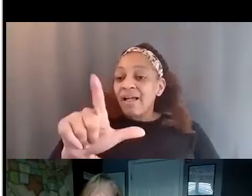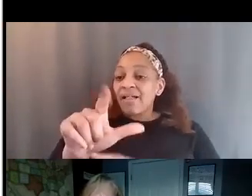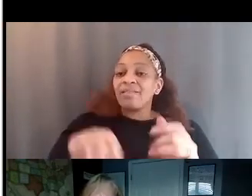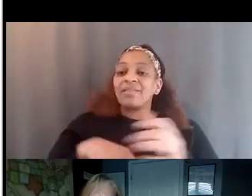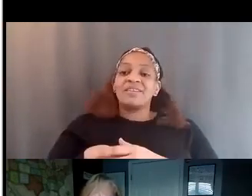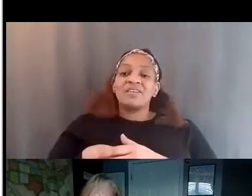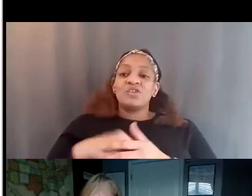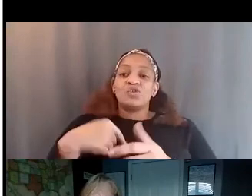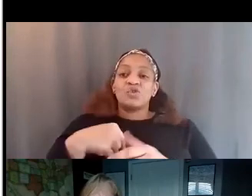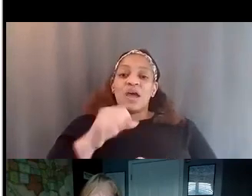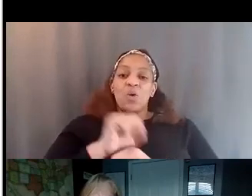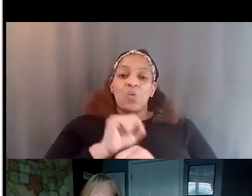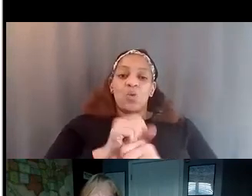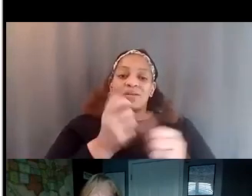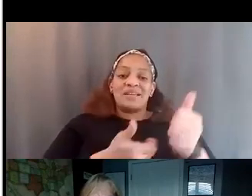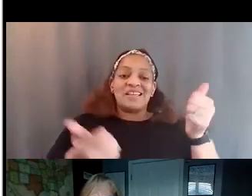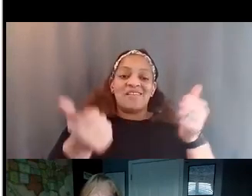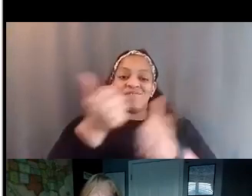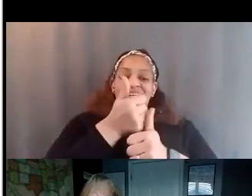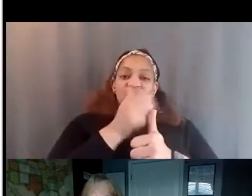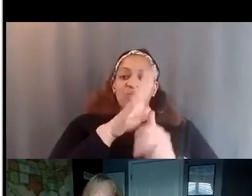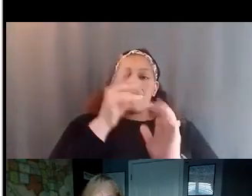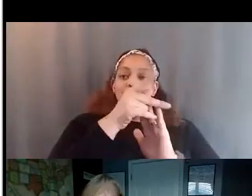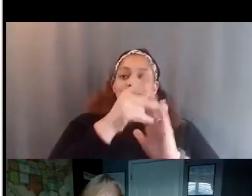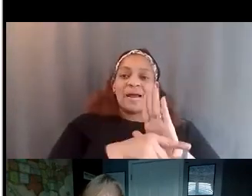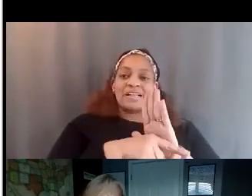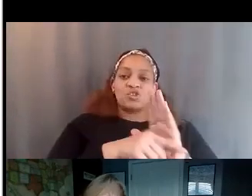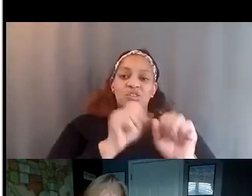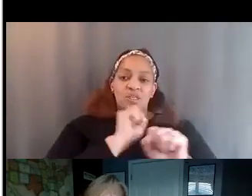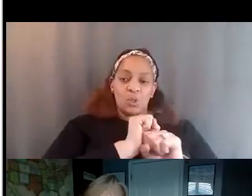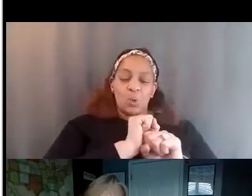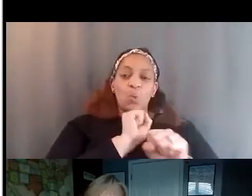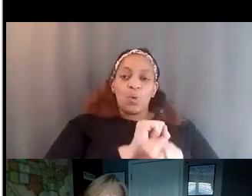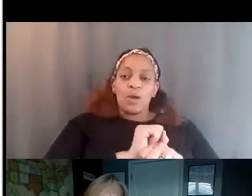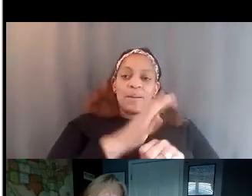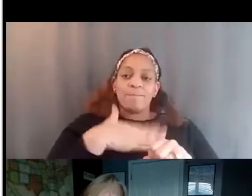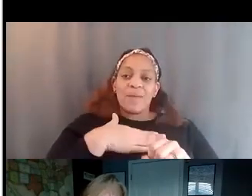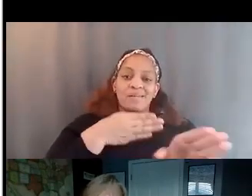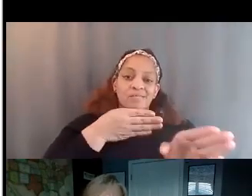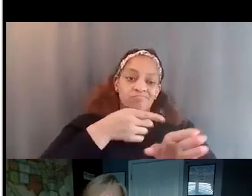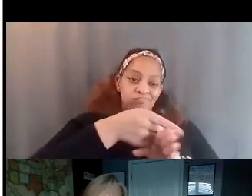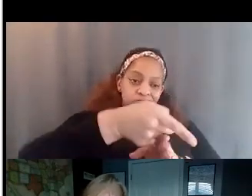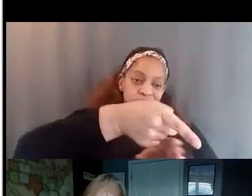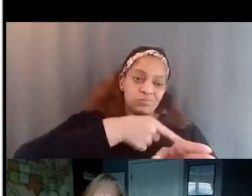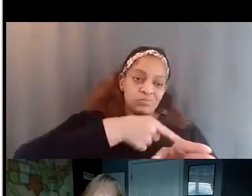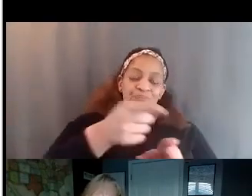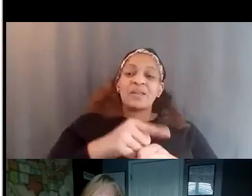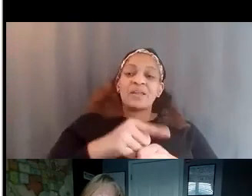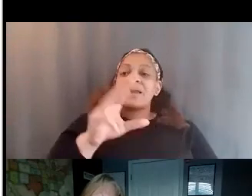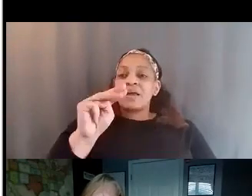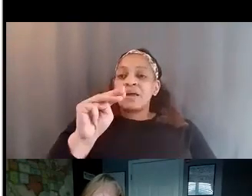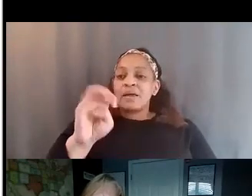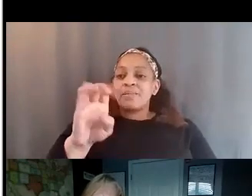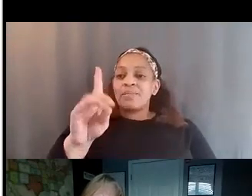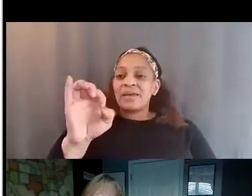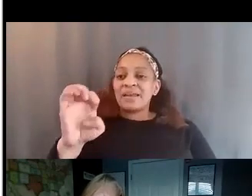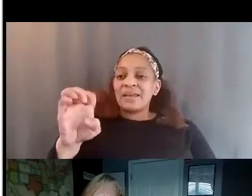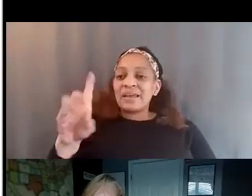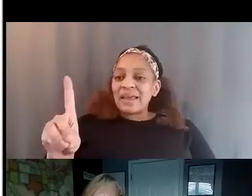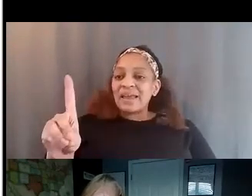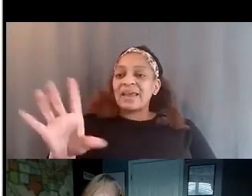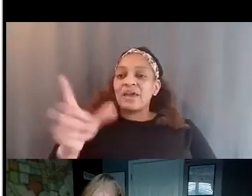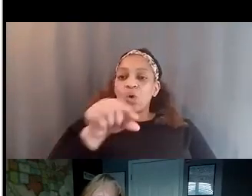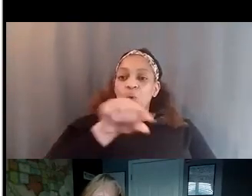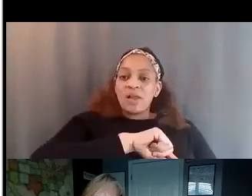some of their policy work. So my area of expertise, as many of you know, is Medicaid, Medicaid eligibility,